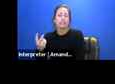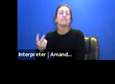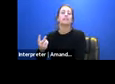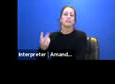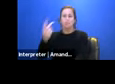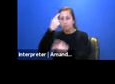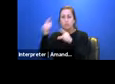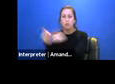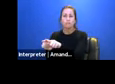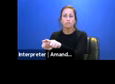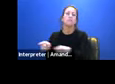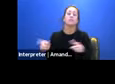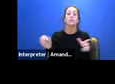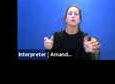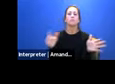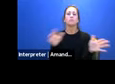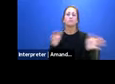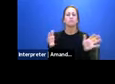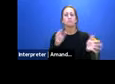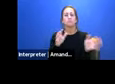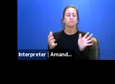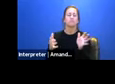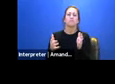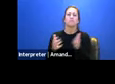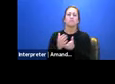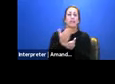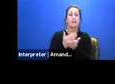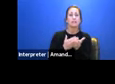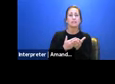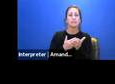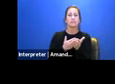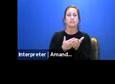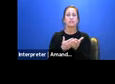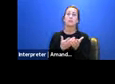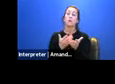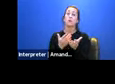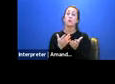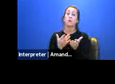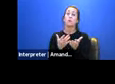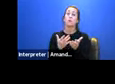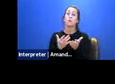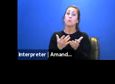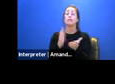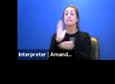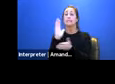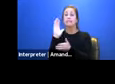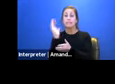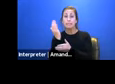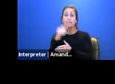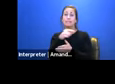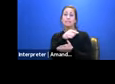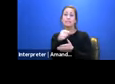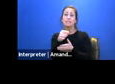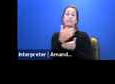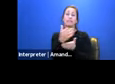in the positive. Well, we don't know that, and they're not in the negative. But we want to say these are parents that over time, hopefully will come